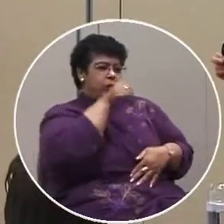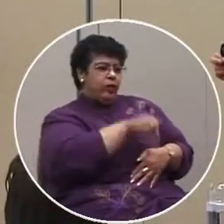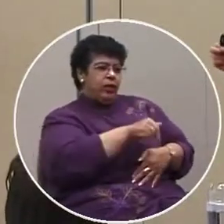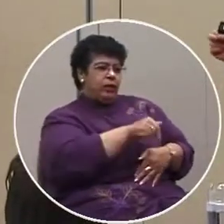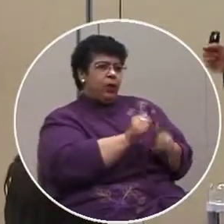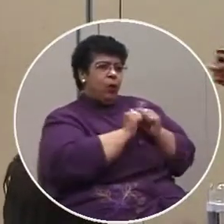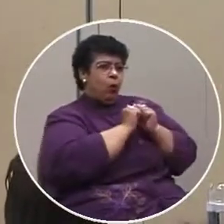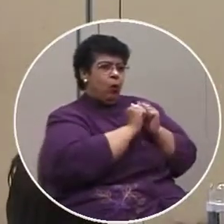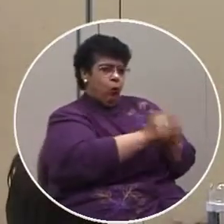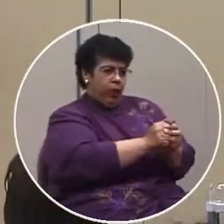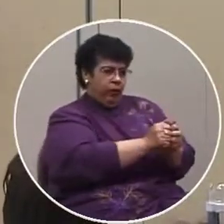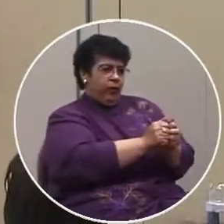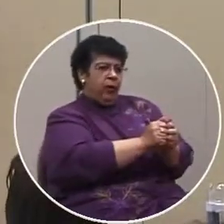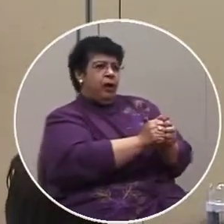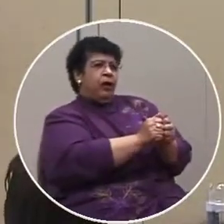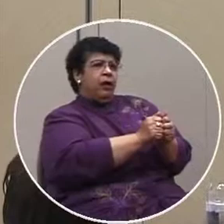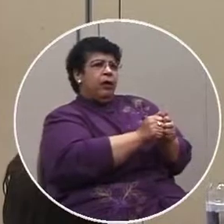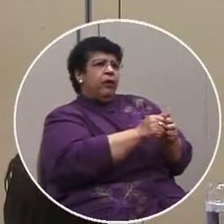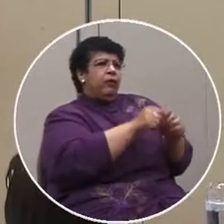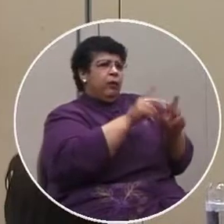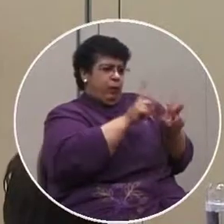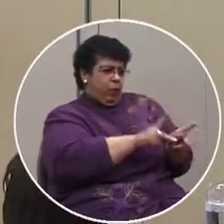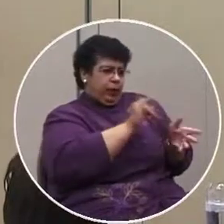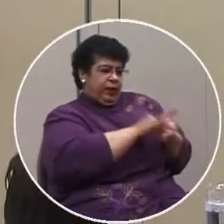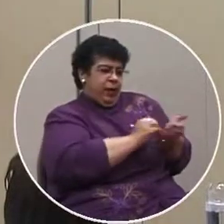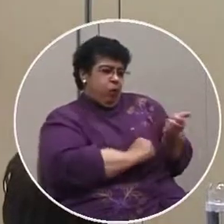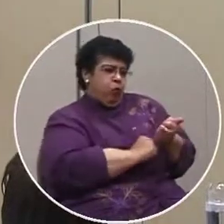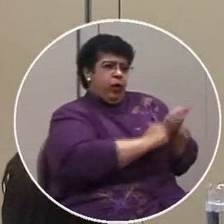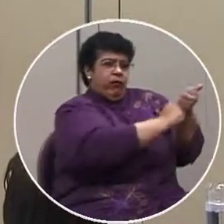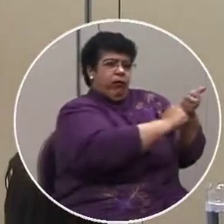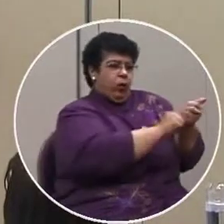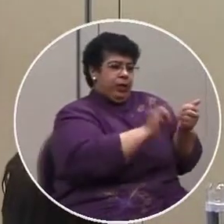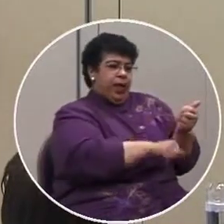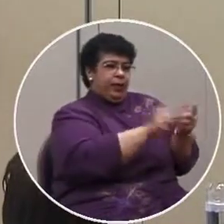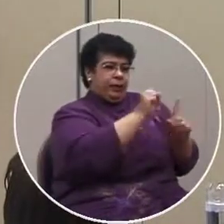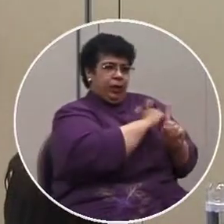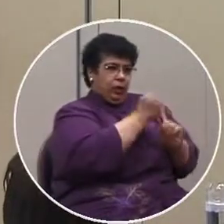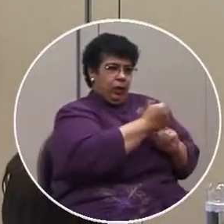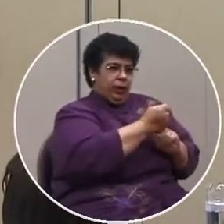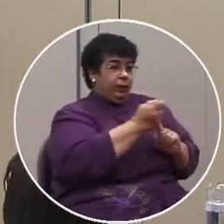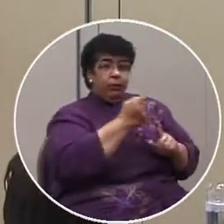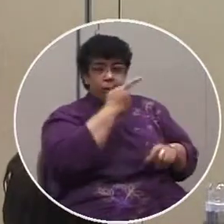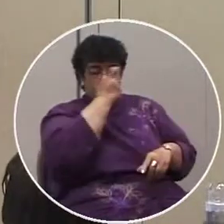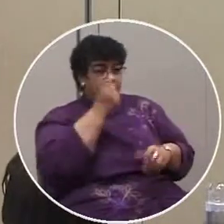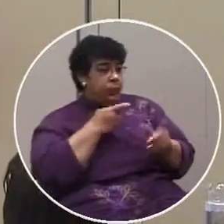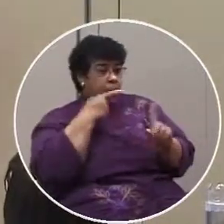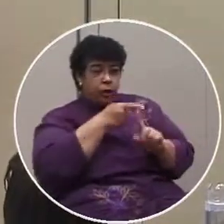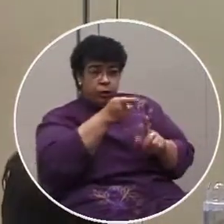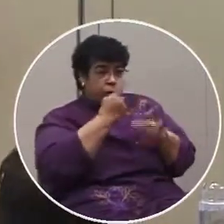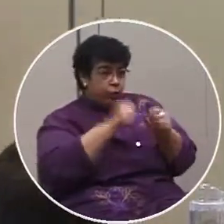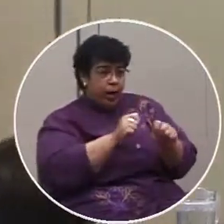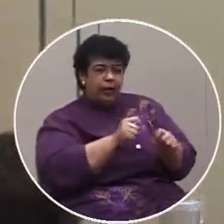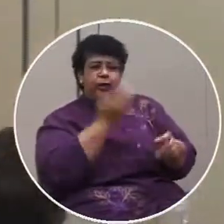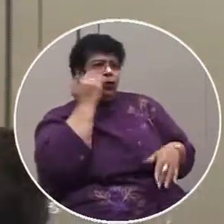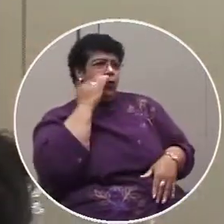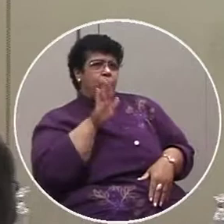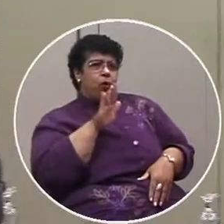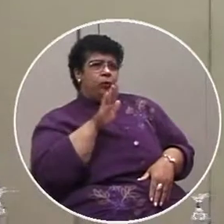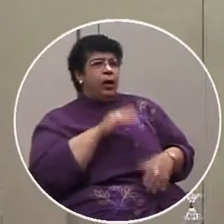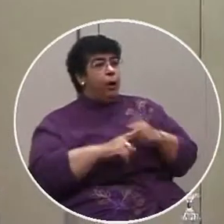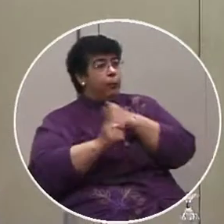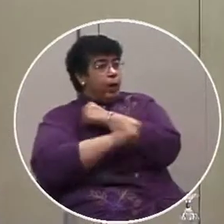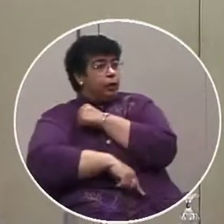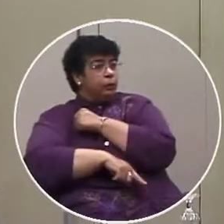the hopes that it reinforces behavior. Because until you try it, you don't know. Punishment is anything that does what?